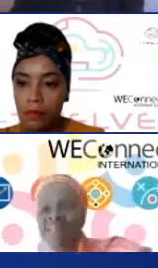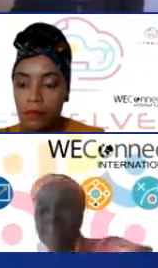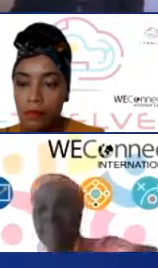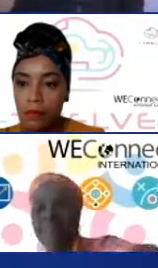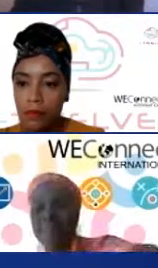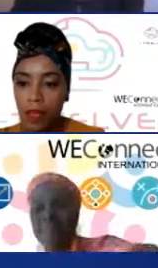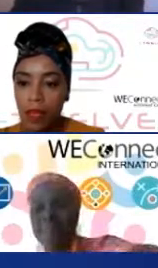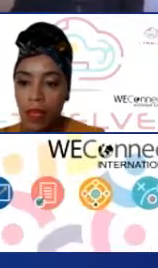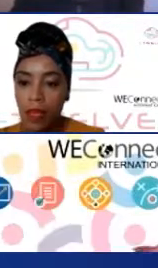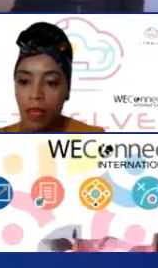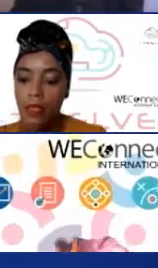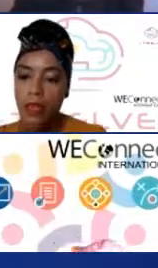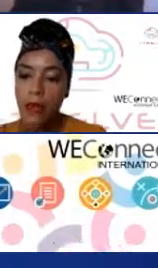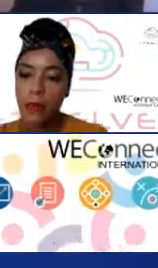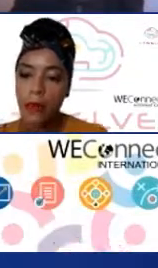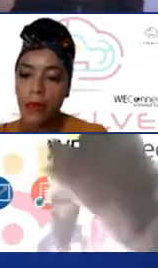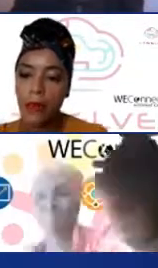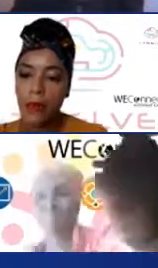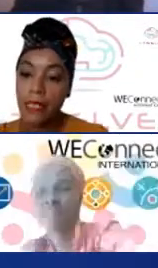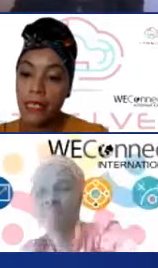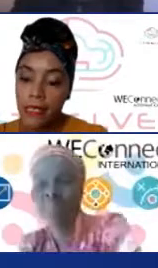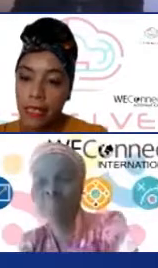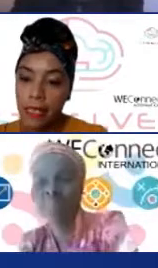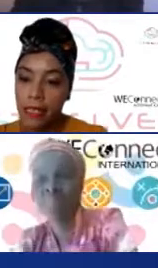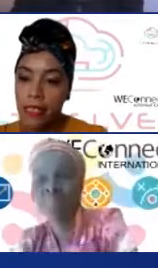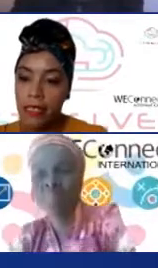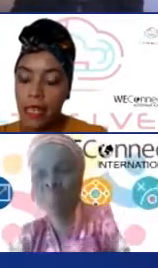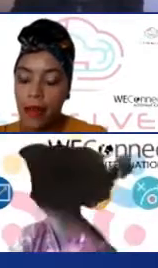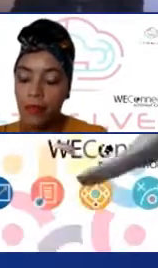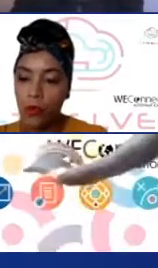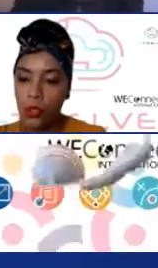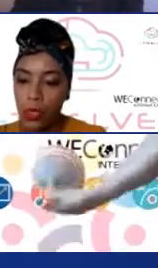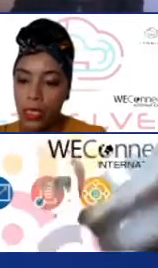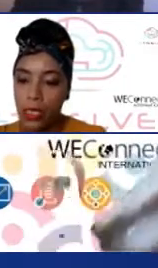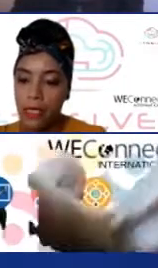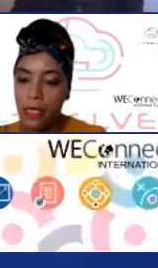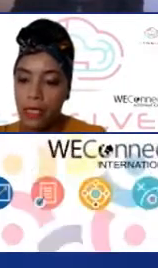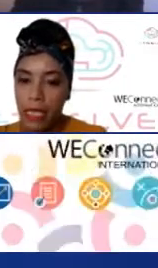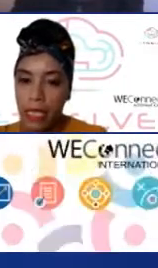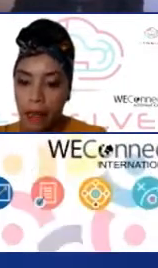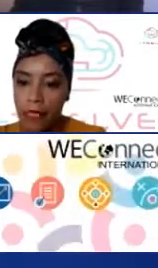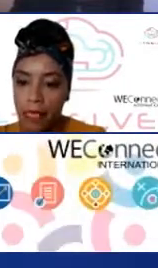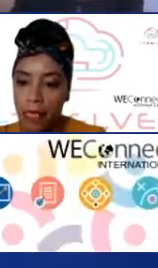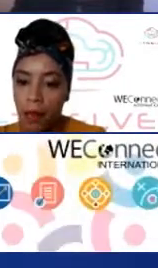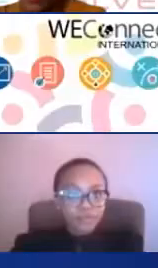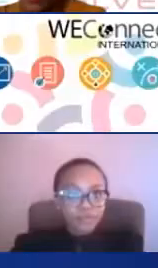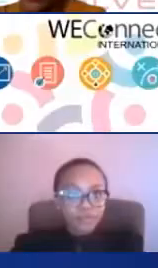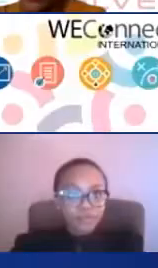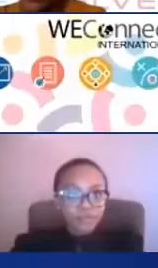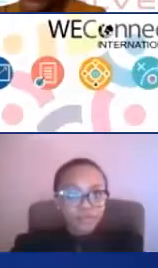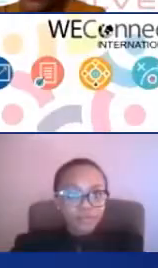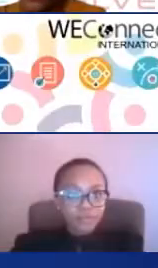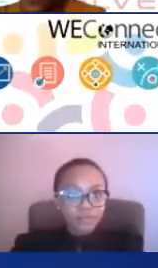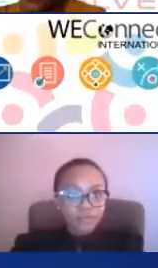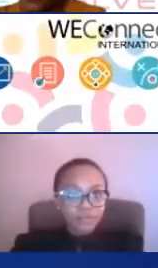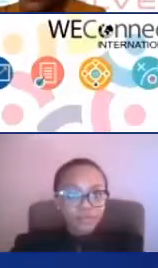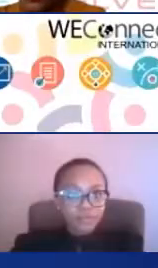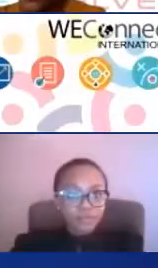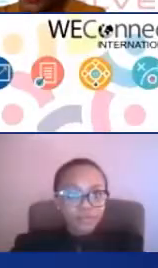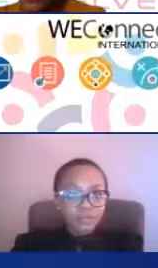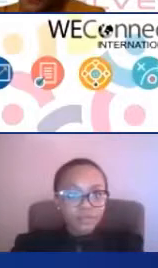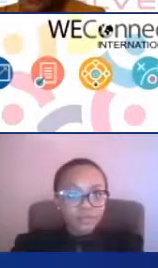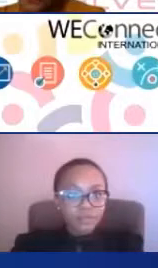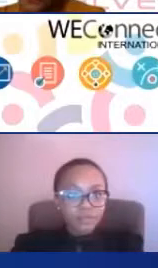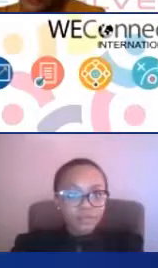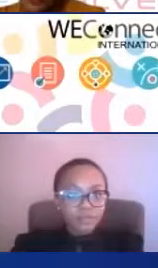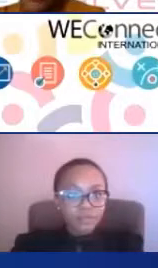you. So thanks again, ladies, for joining us, for taking out the time. I hope this was valuable to you and